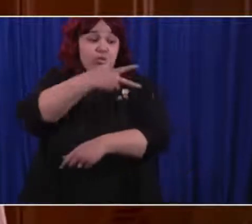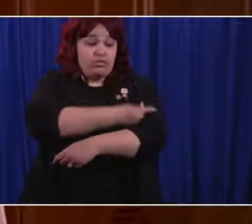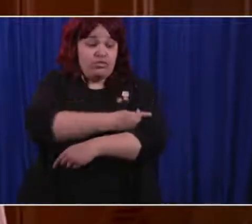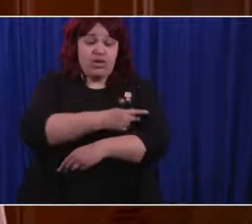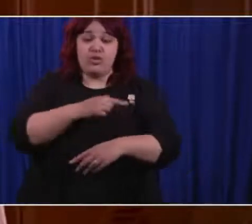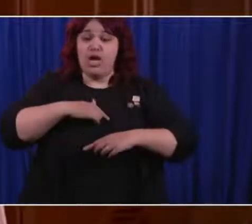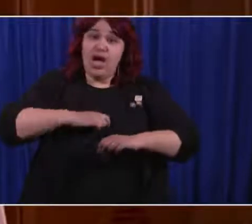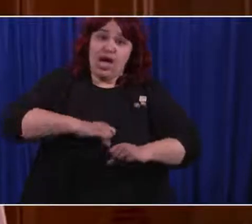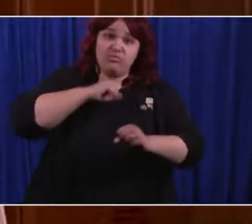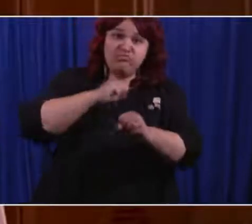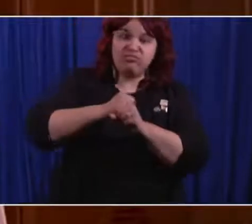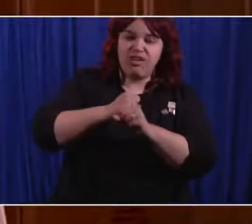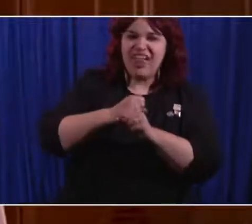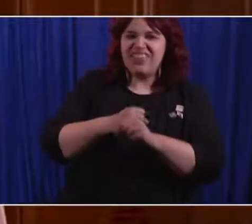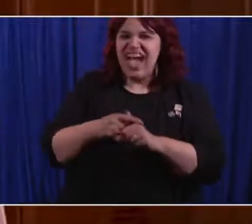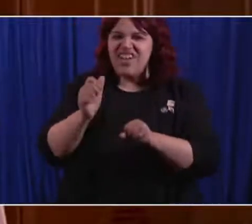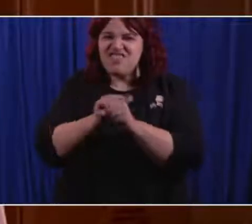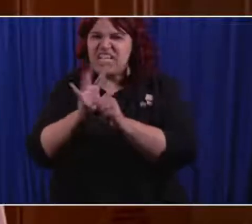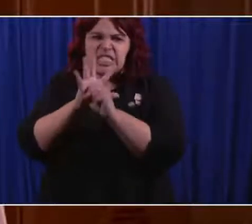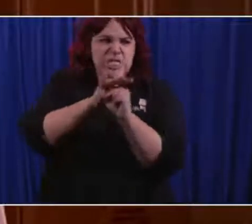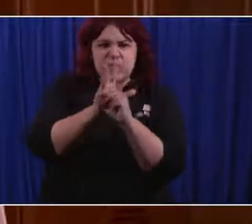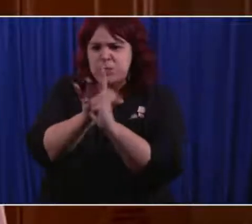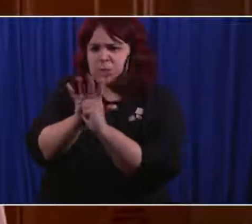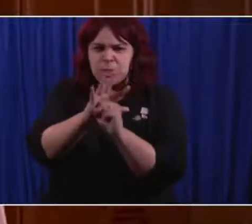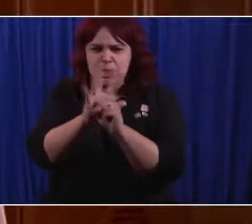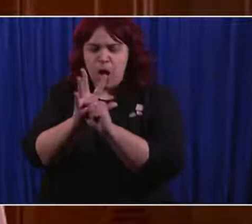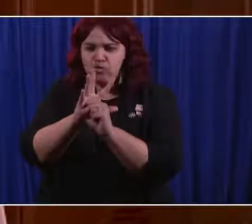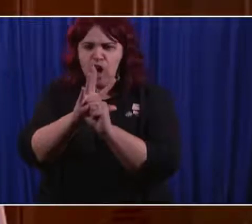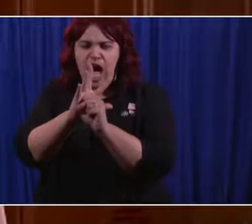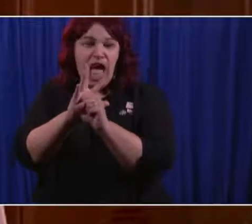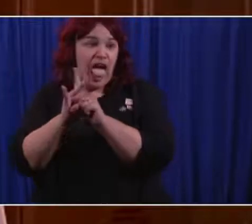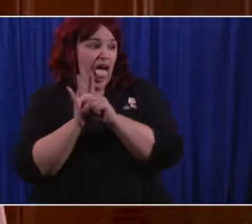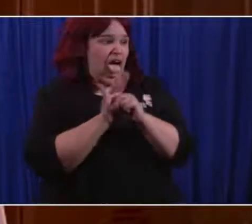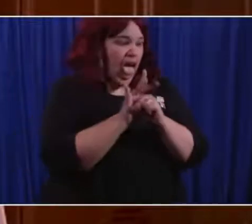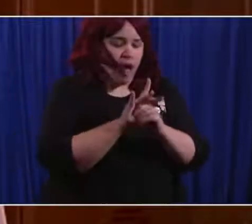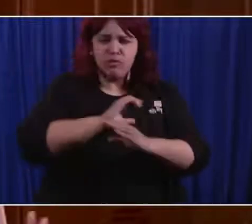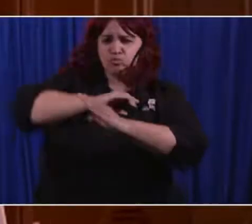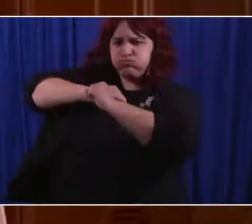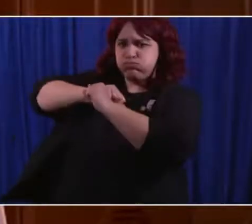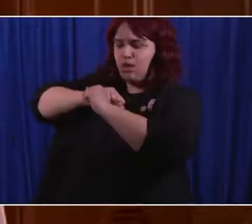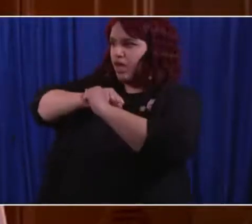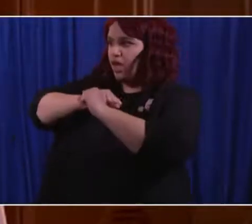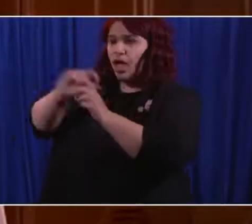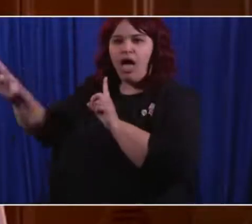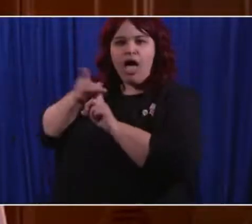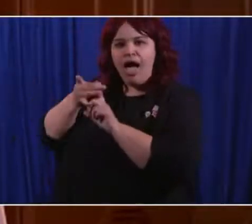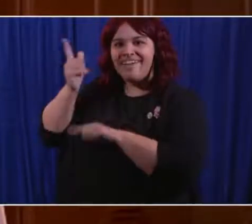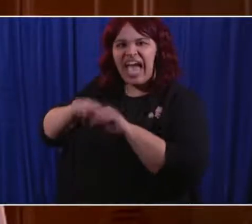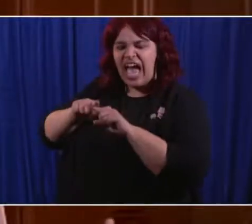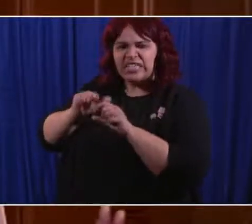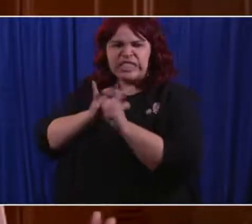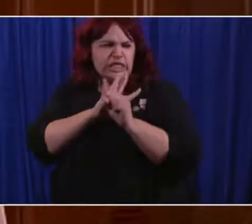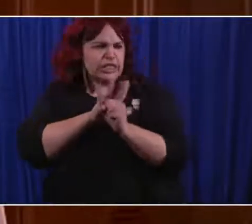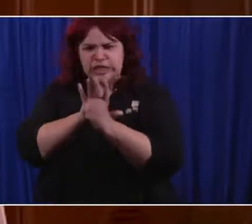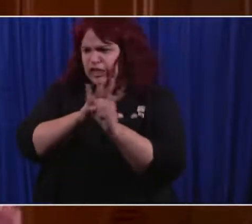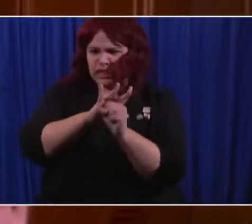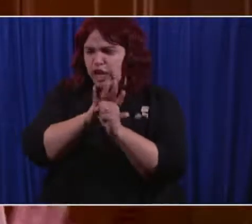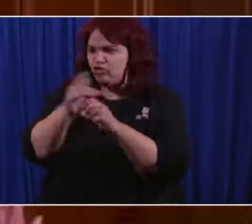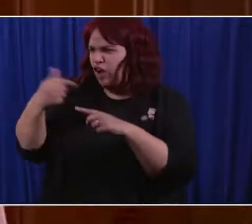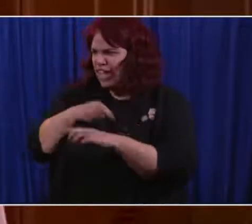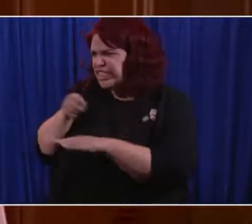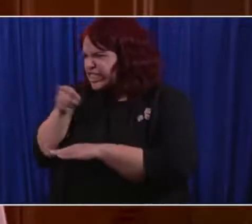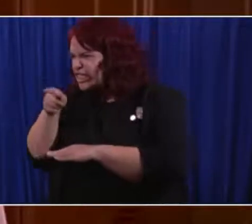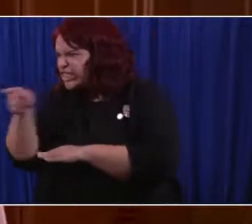we've made some real progress. So anytime we see a whole bunch of people getting together,